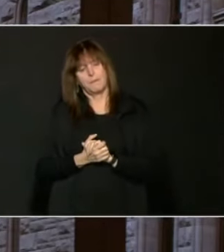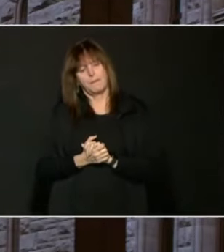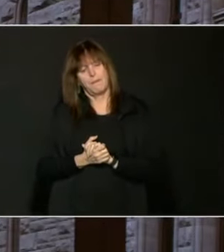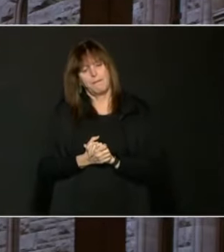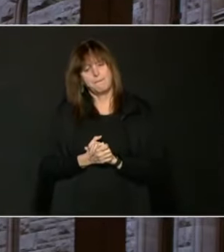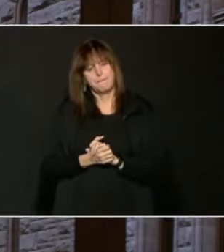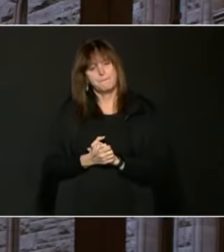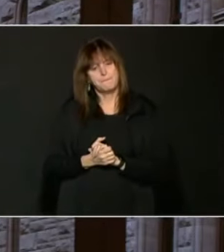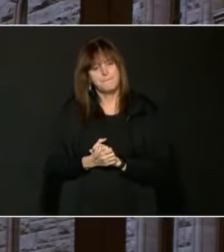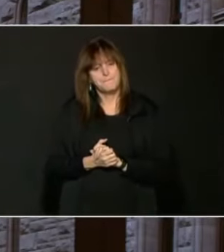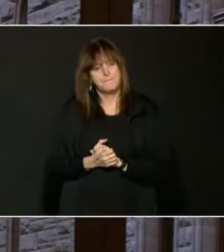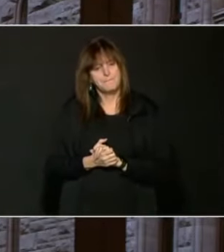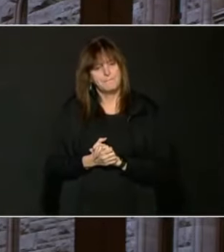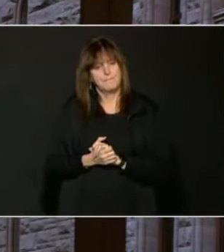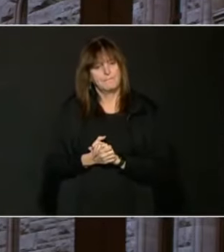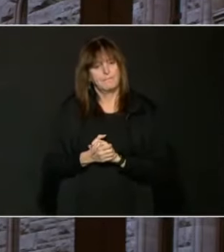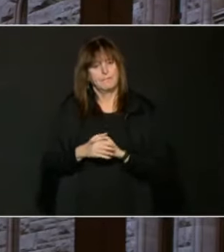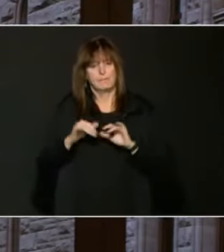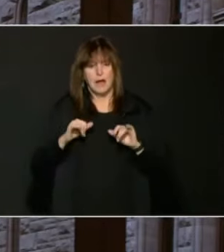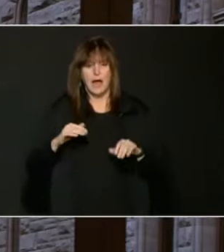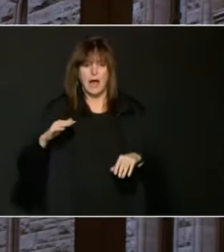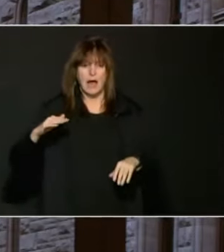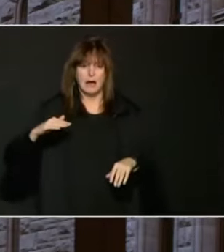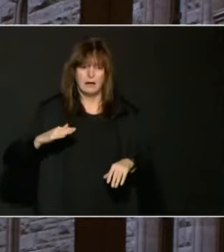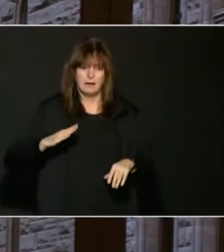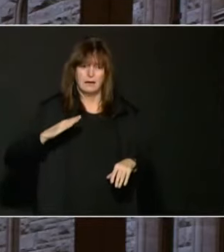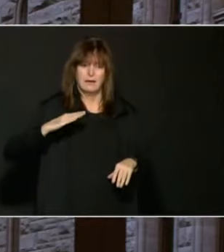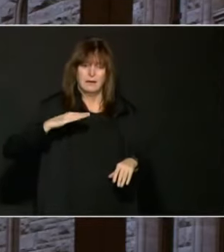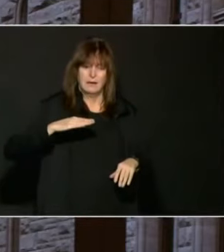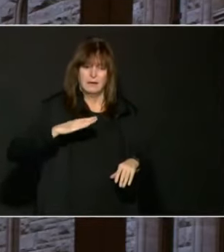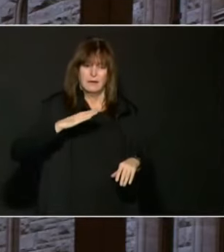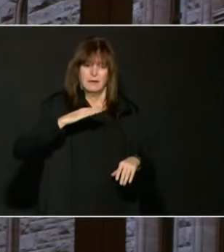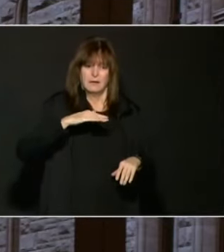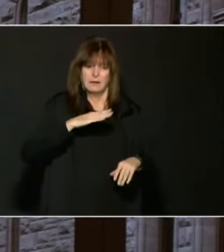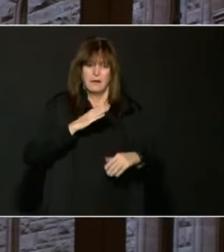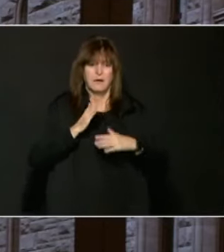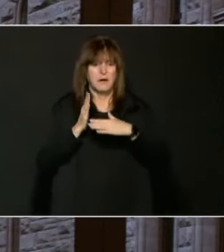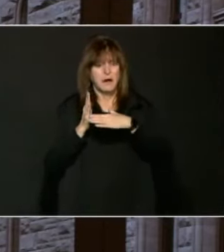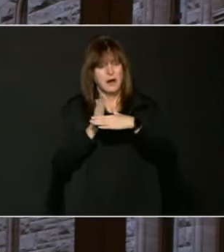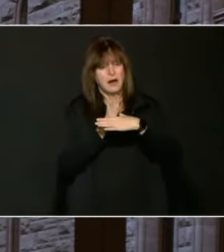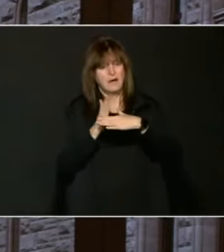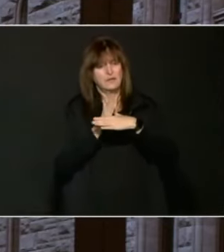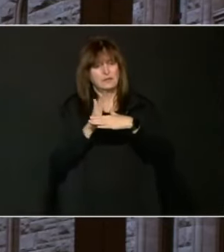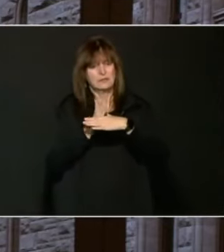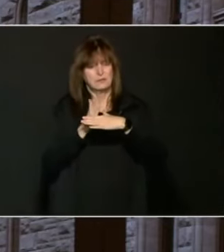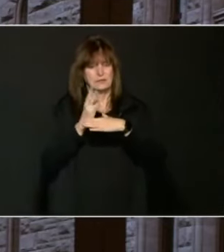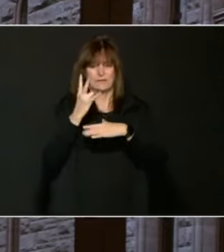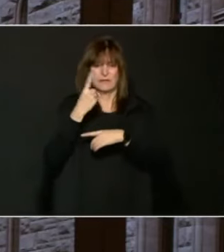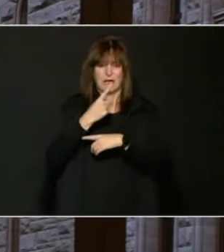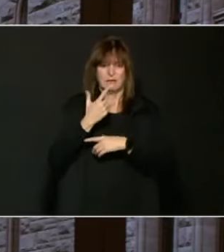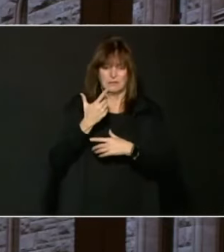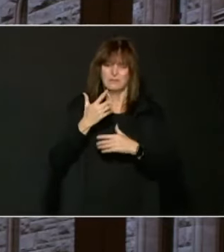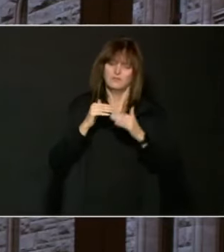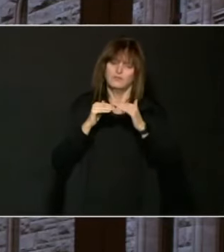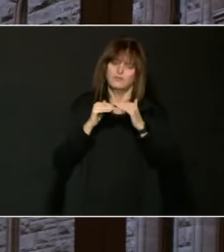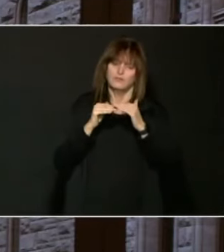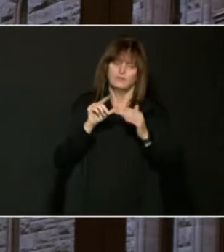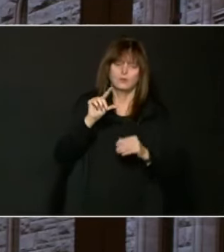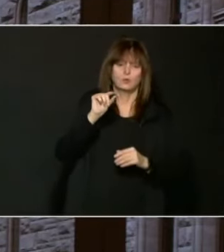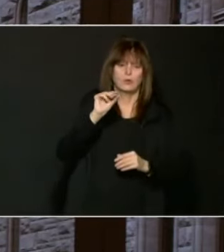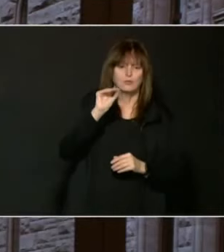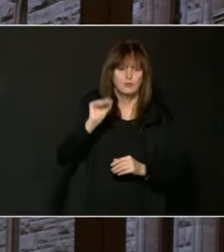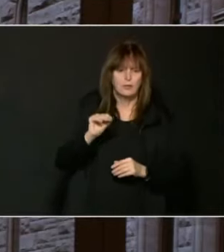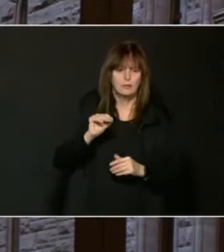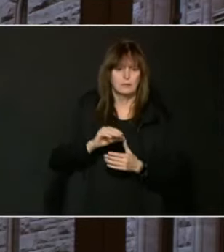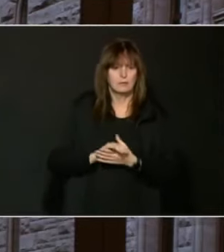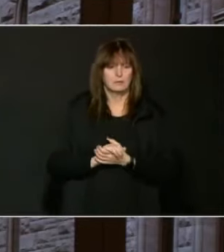7-day average, as I said, is moving up to just under 20%. So what does that mean? So as Dr. Brown's alluded